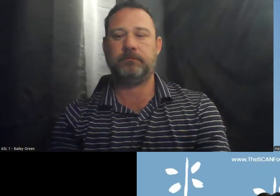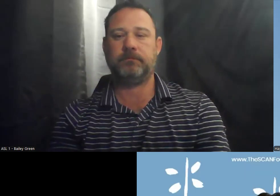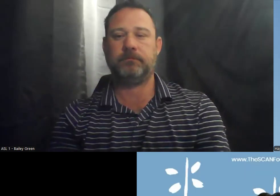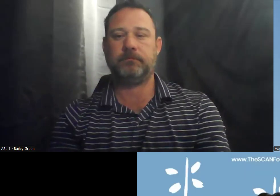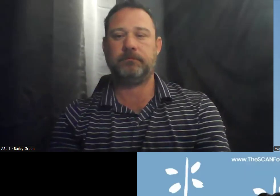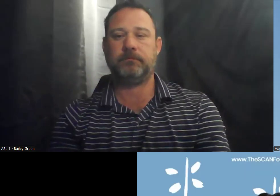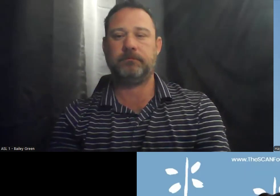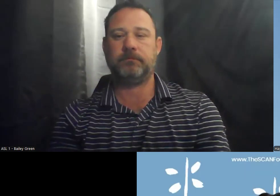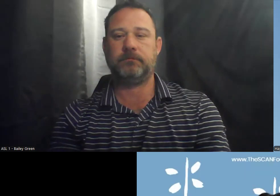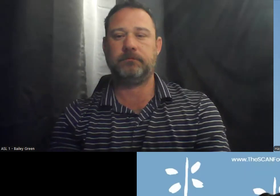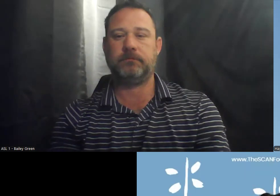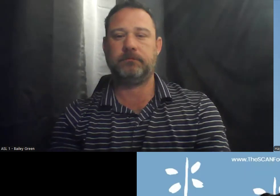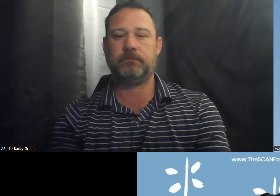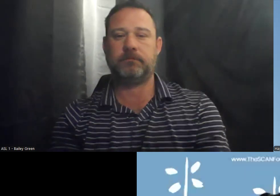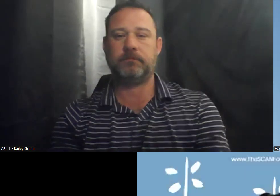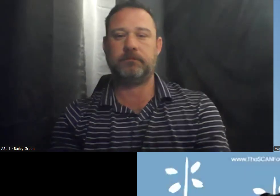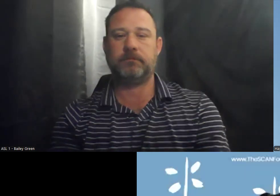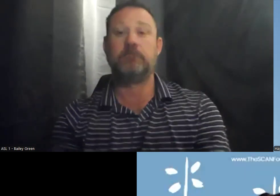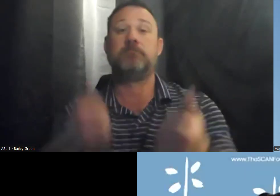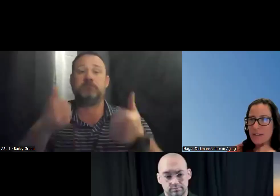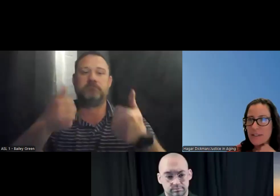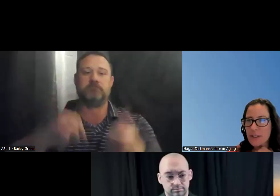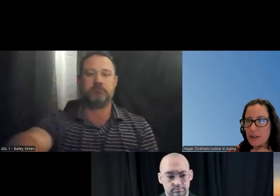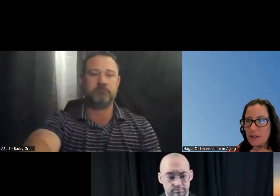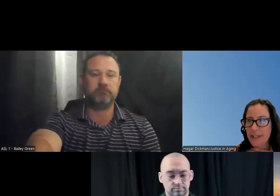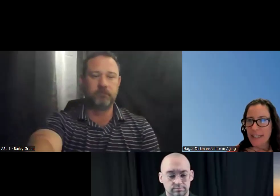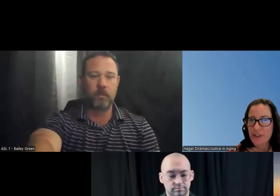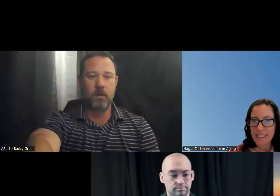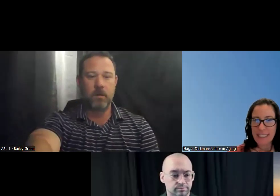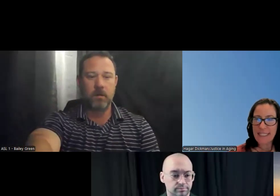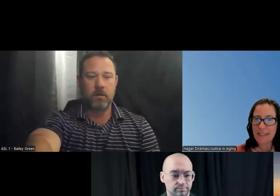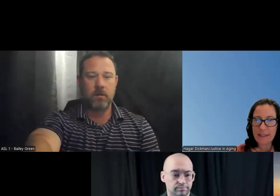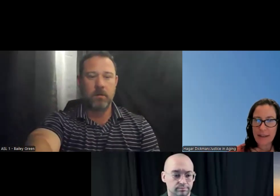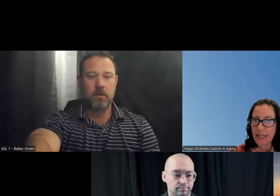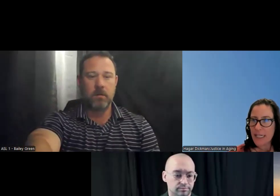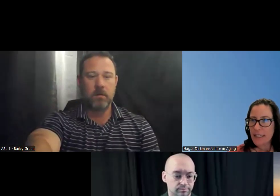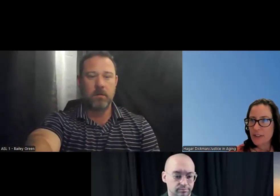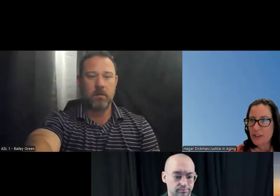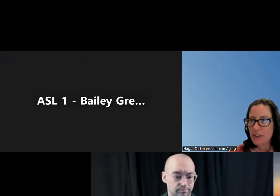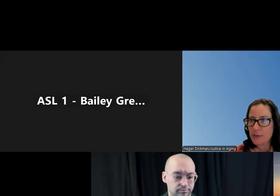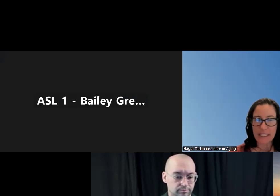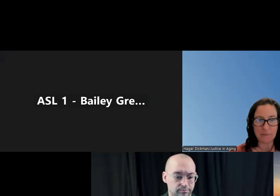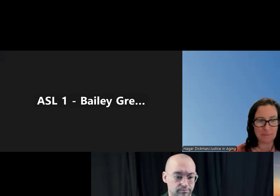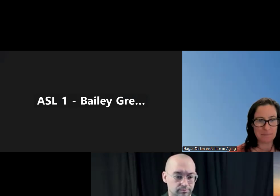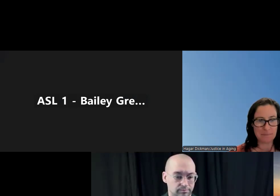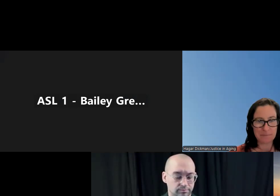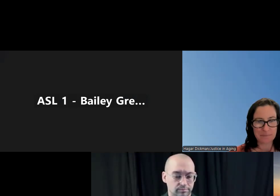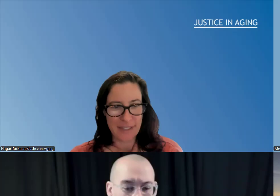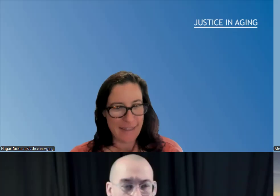Thank you so much, Megan. We are going to go to Andrea, and then to